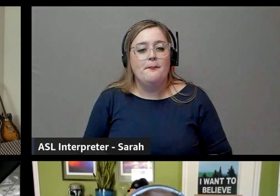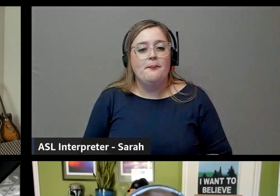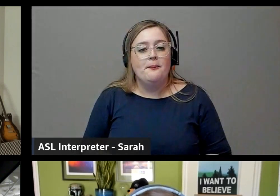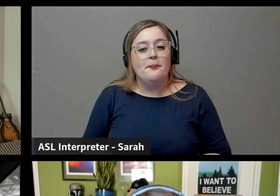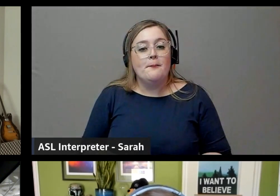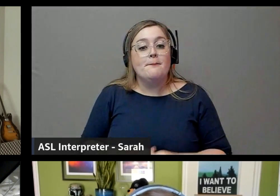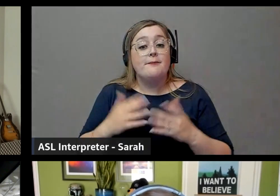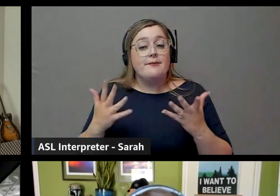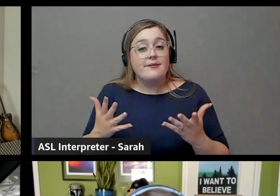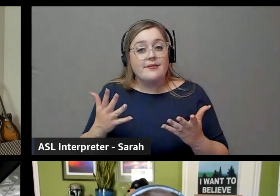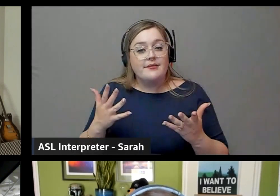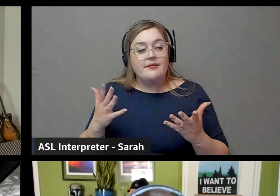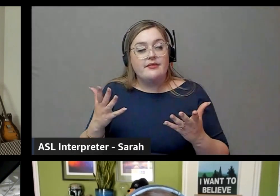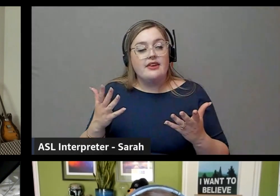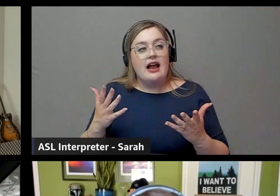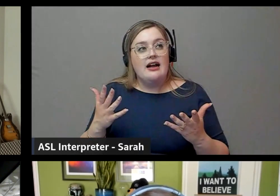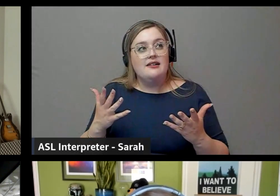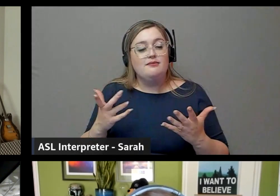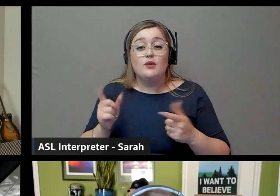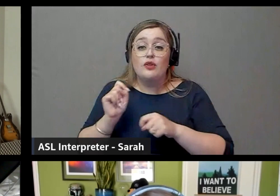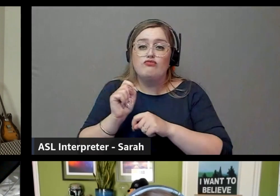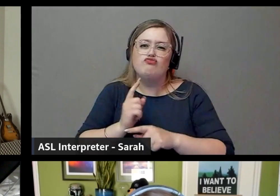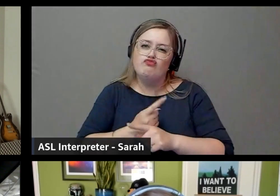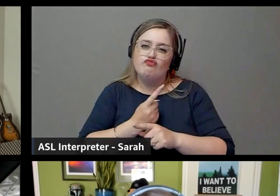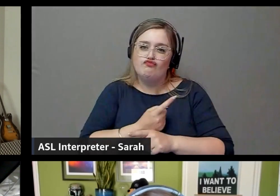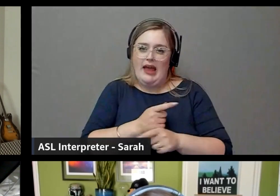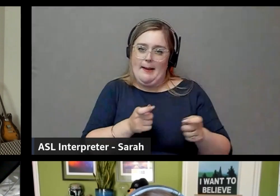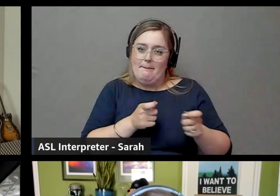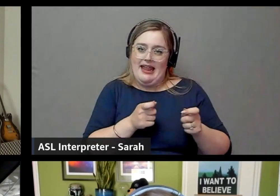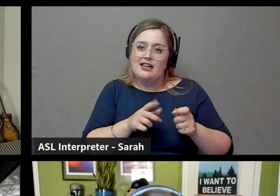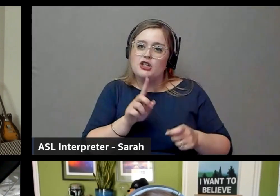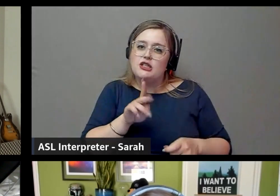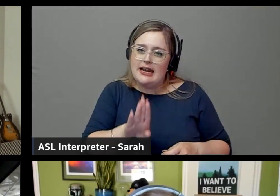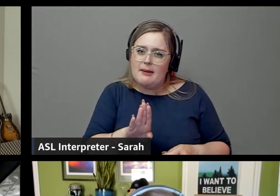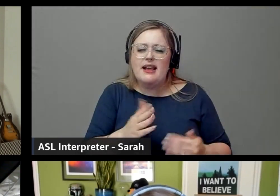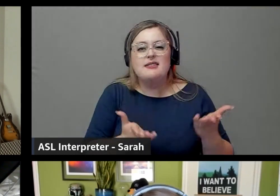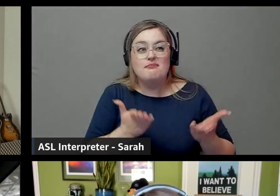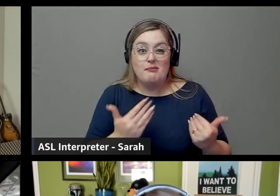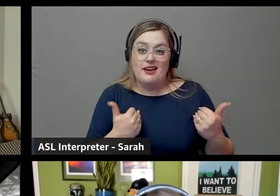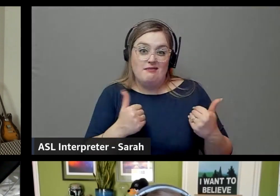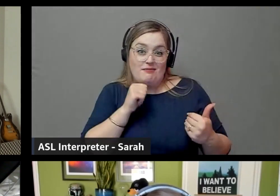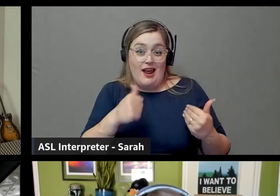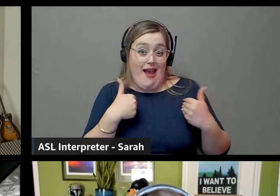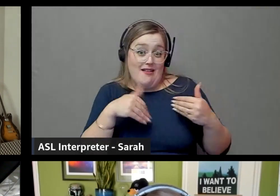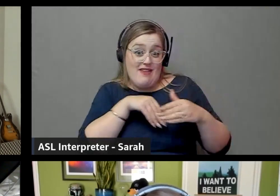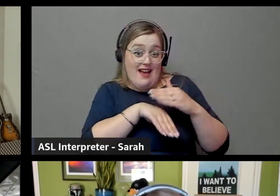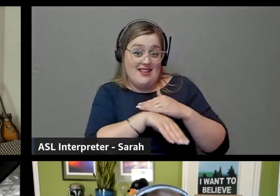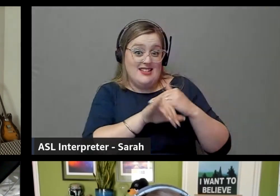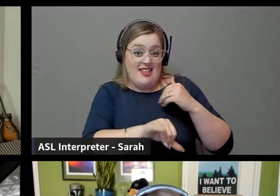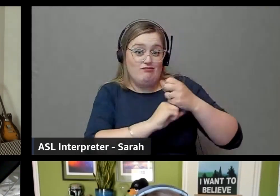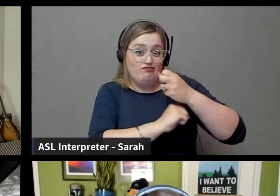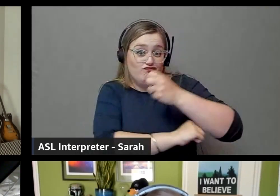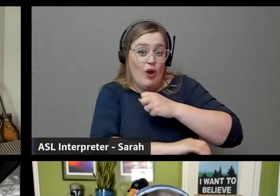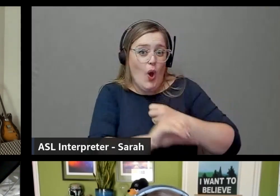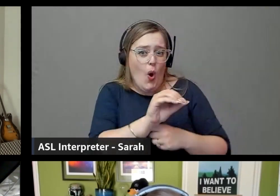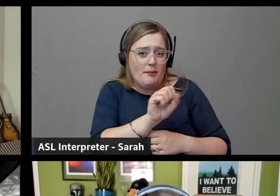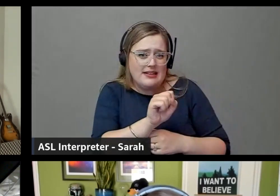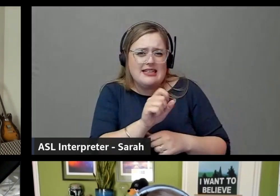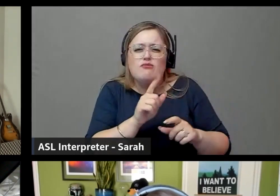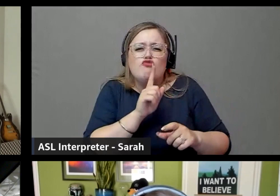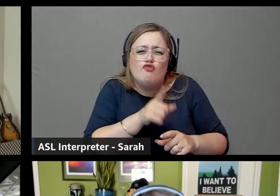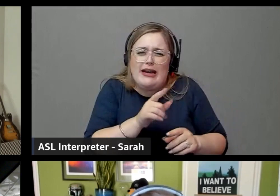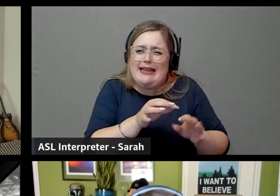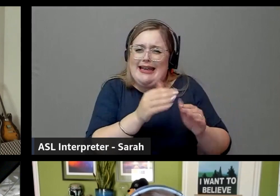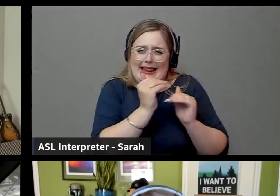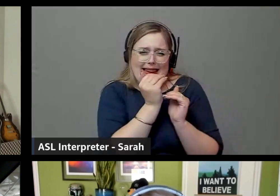traditional managed database, what happens is you might not have access to the underlying operating system, or very limited access. With